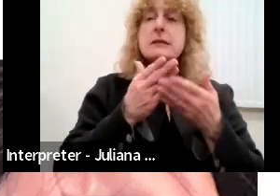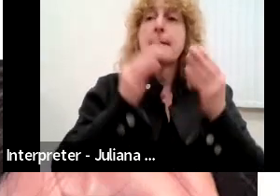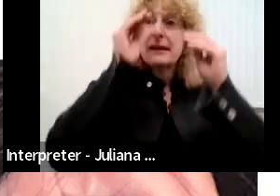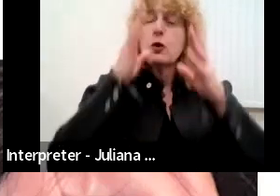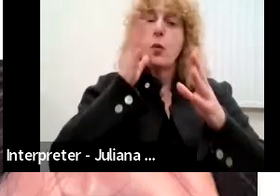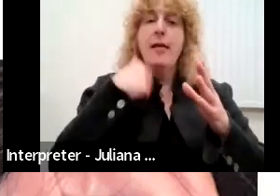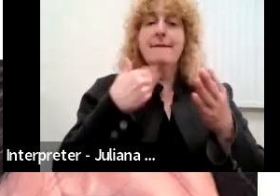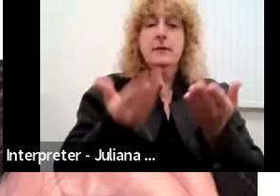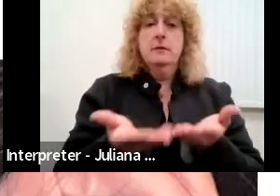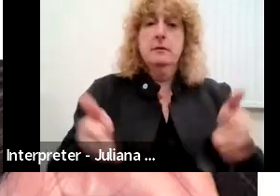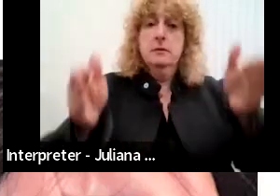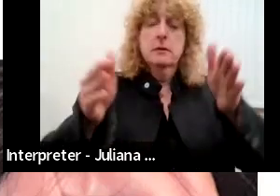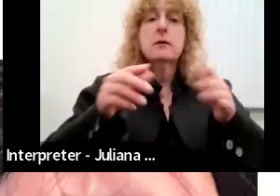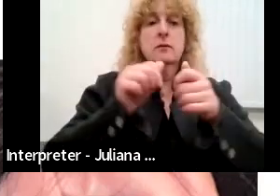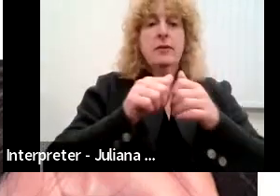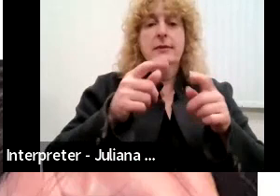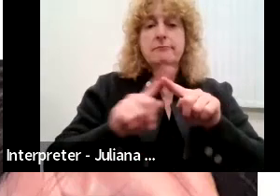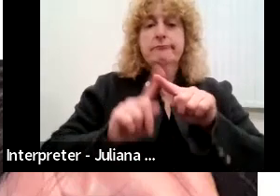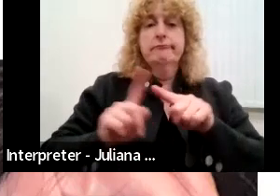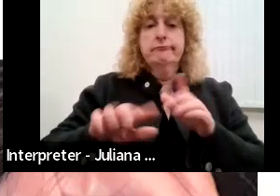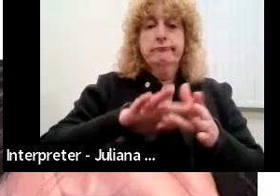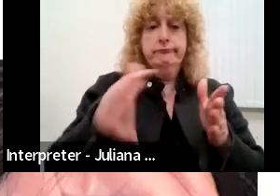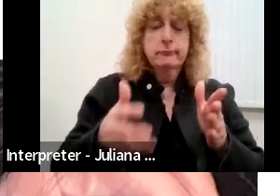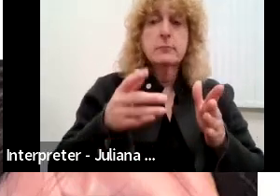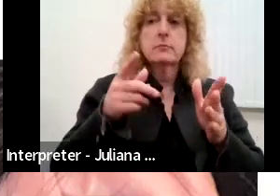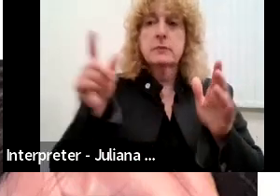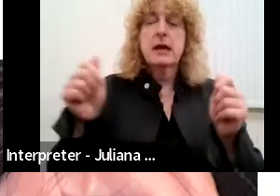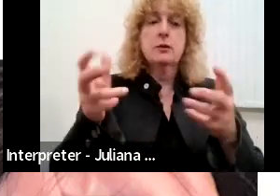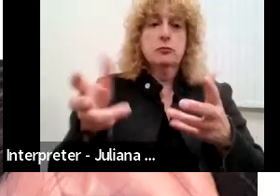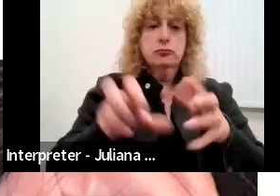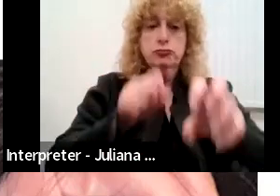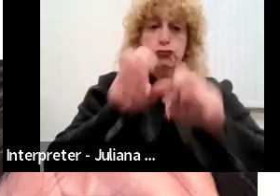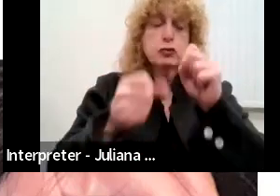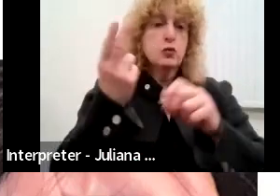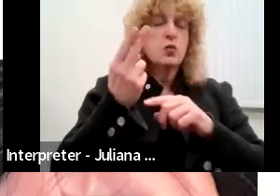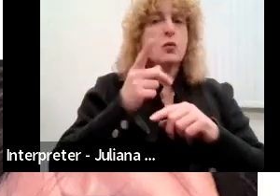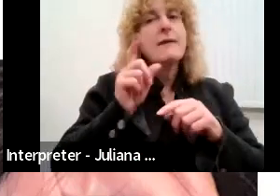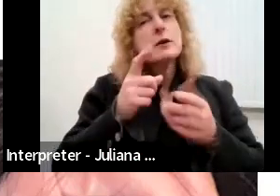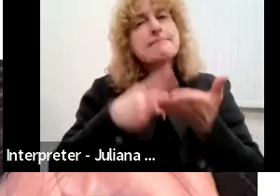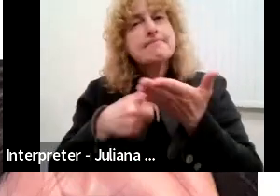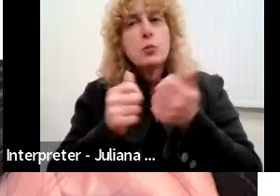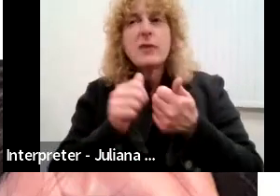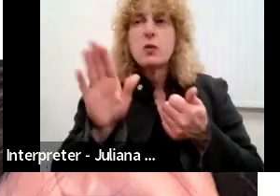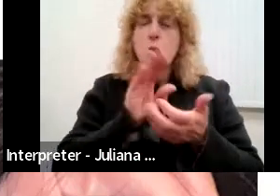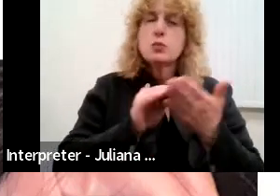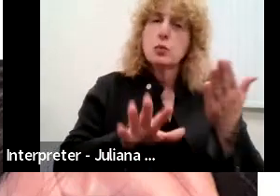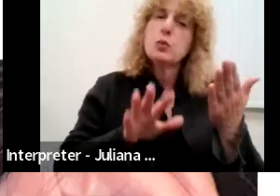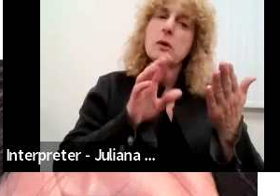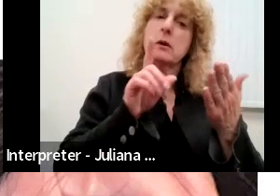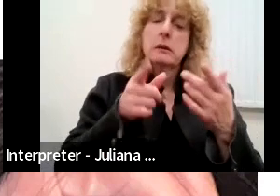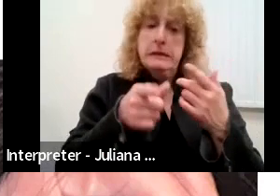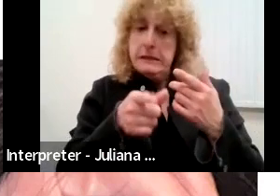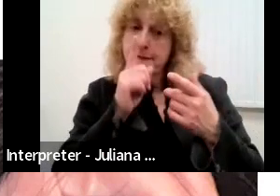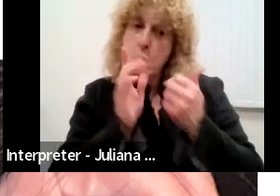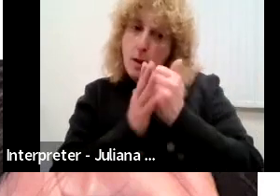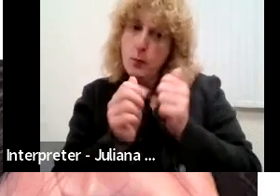grab. And so it's like you kind of have to have that conversation with your students. Like this is to help like with your focus. It's not to kind